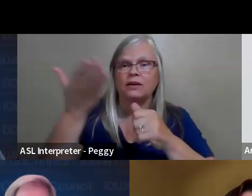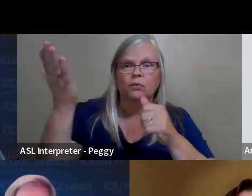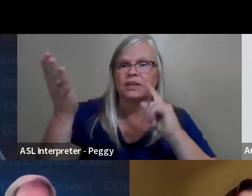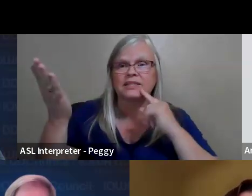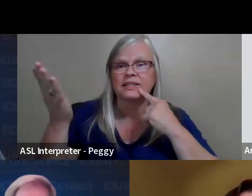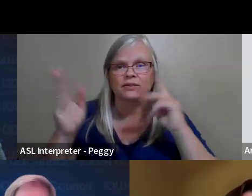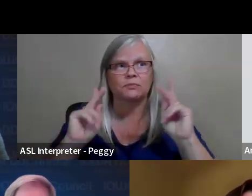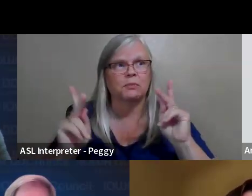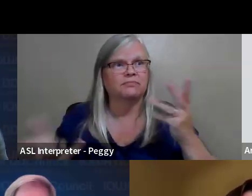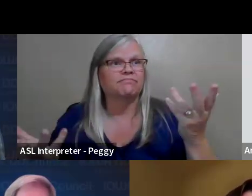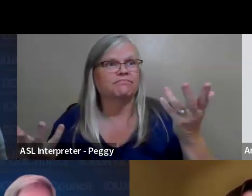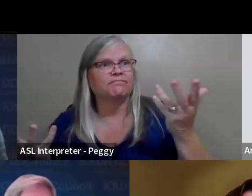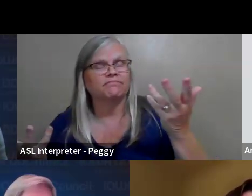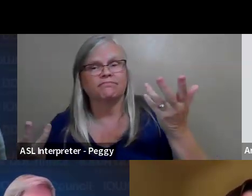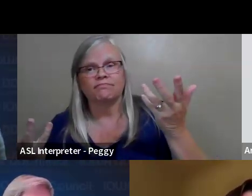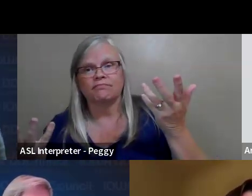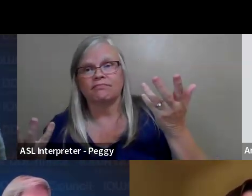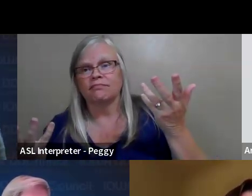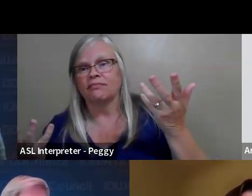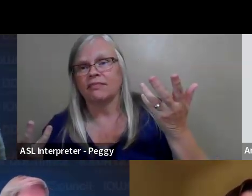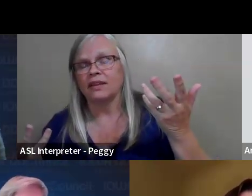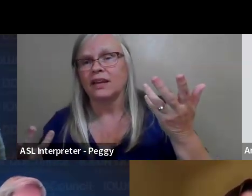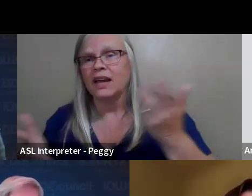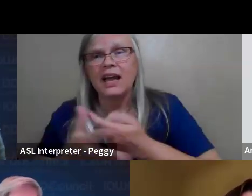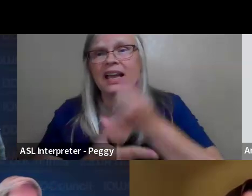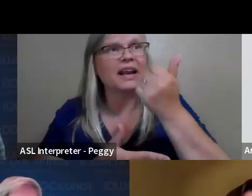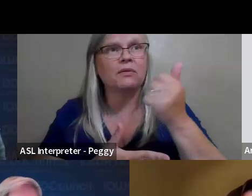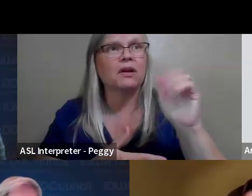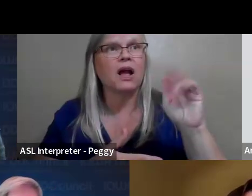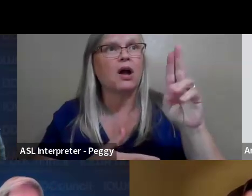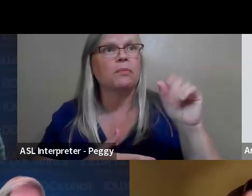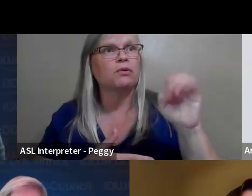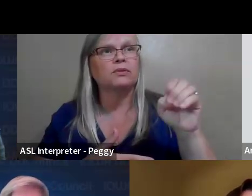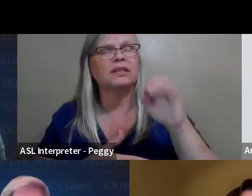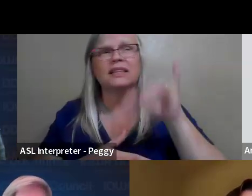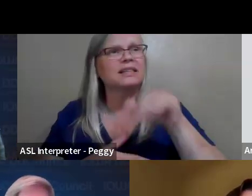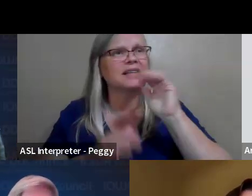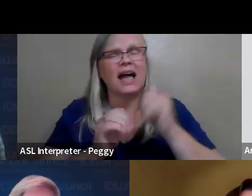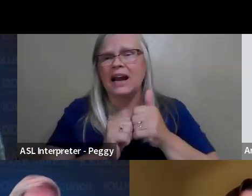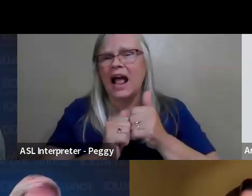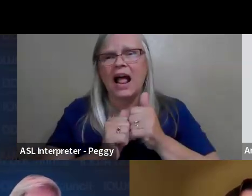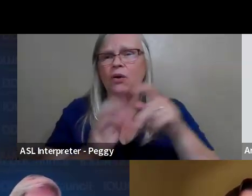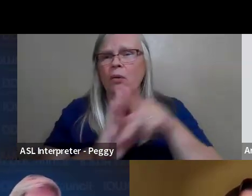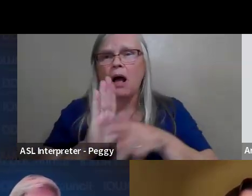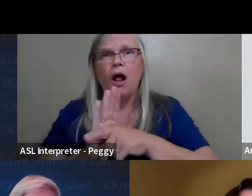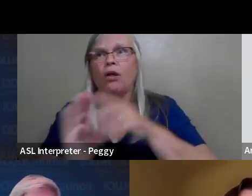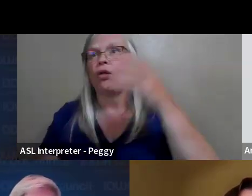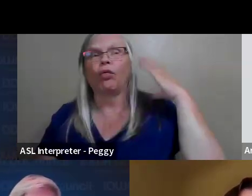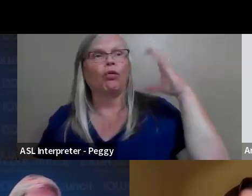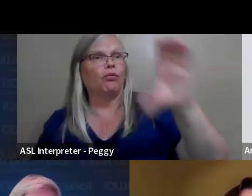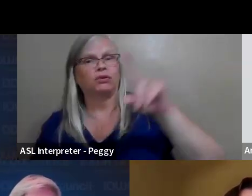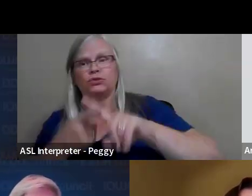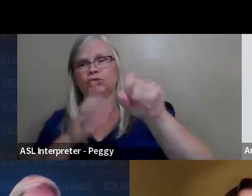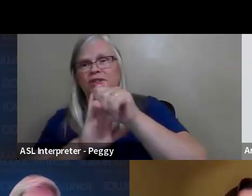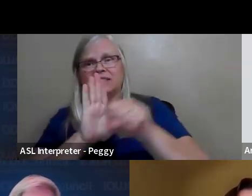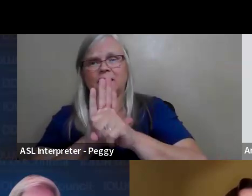This was a talking point, getting rid of fraud, waste, and abuse. This is not how you make policy. Throwing it down to the states is